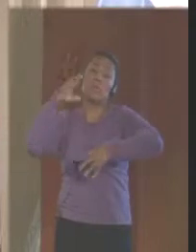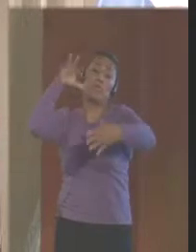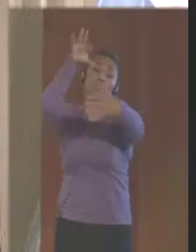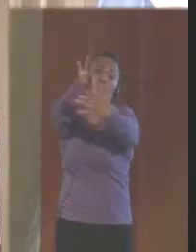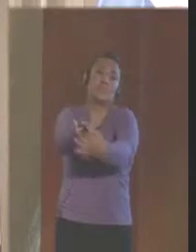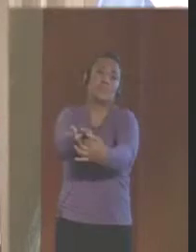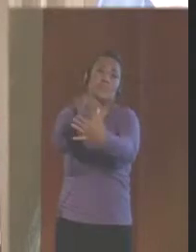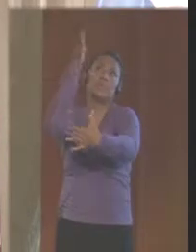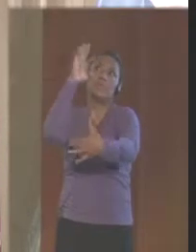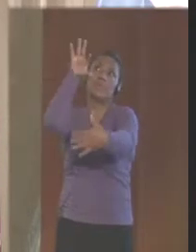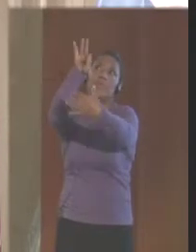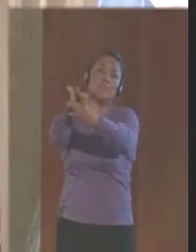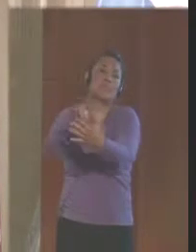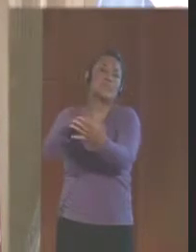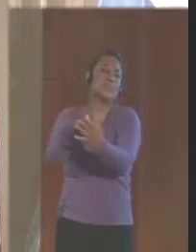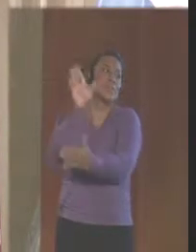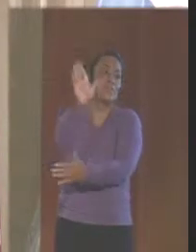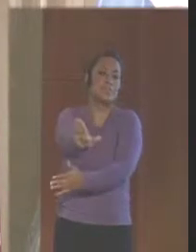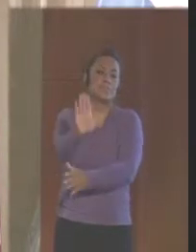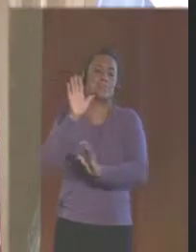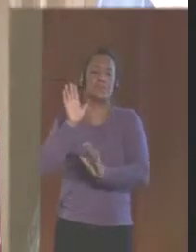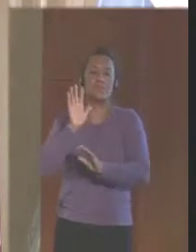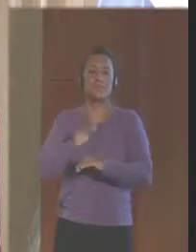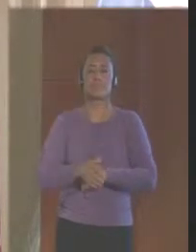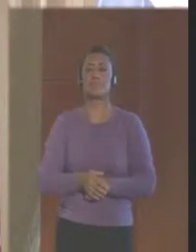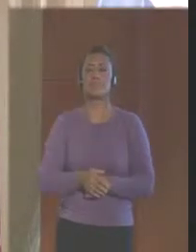times people tend to disregard